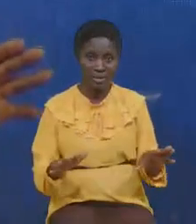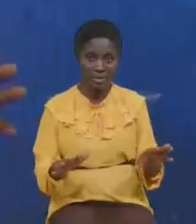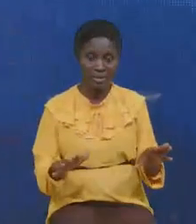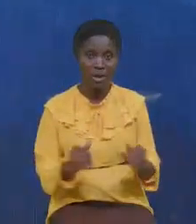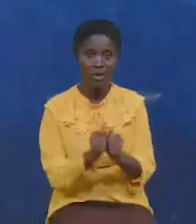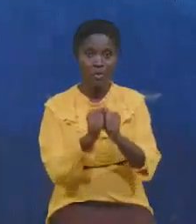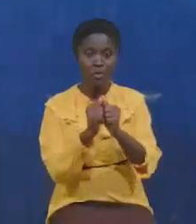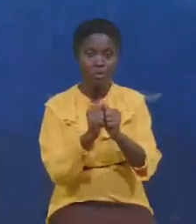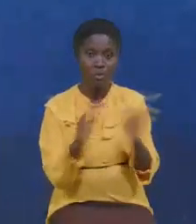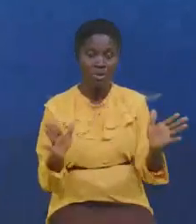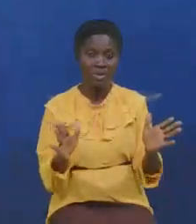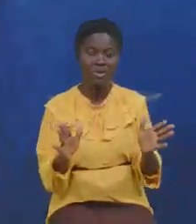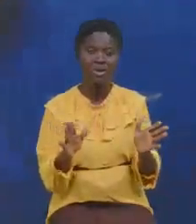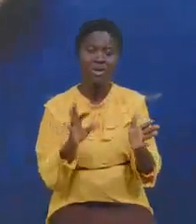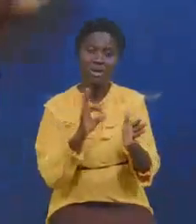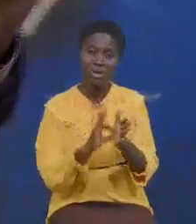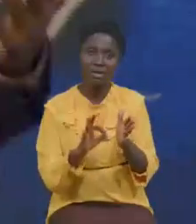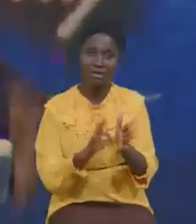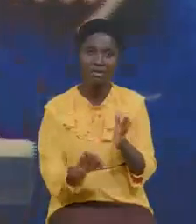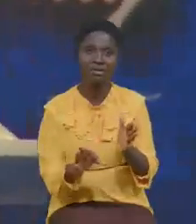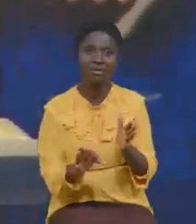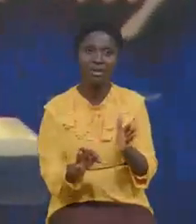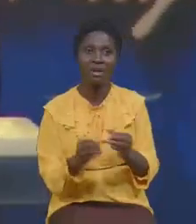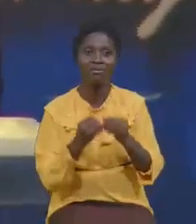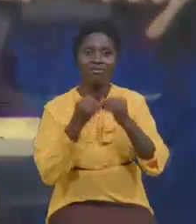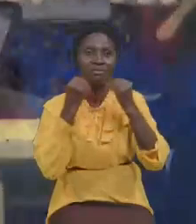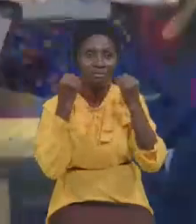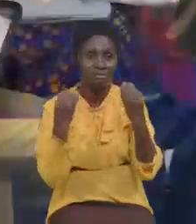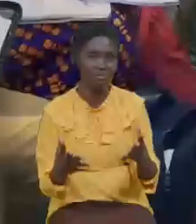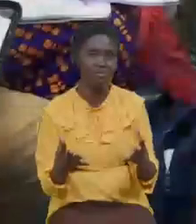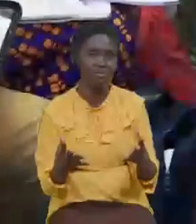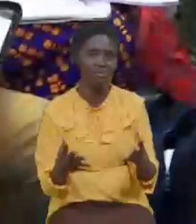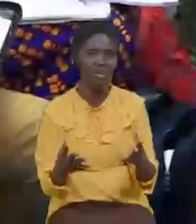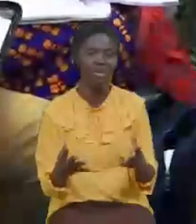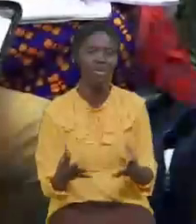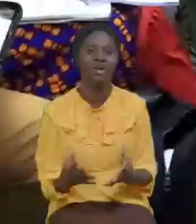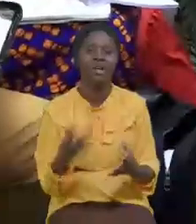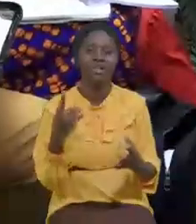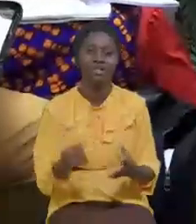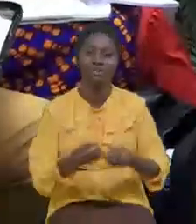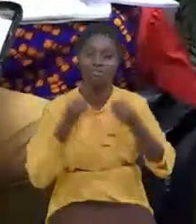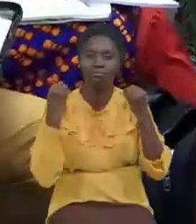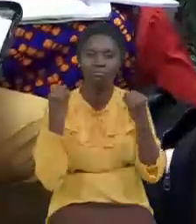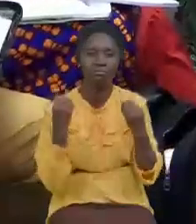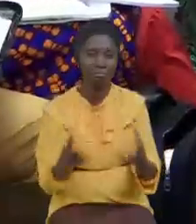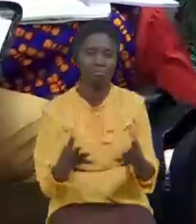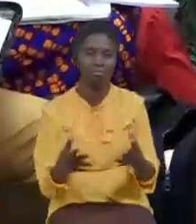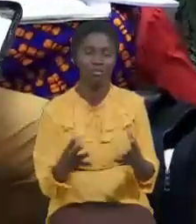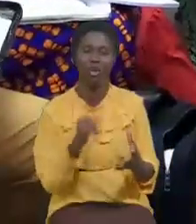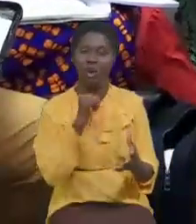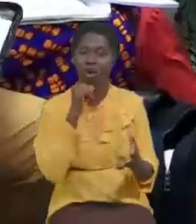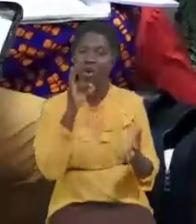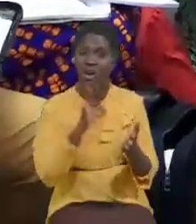birthrights in Emmanuel's kingdom. The numberless, the